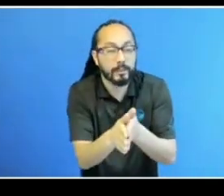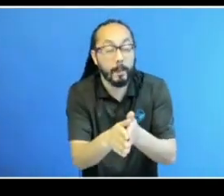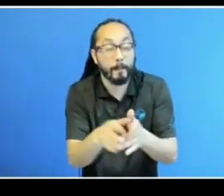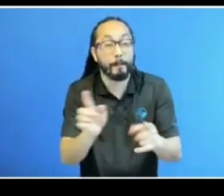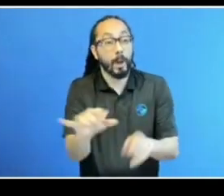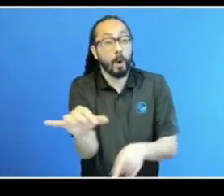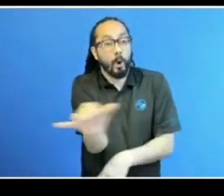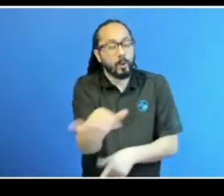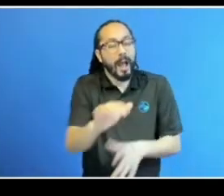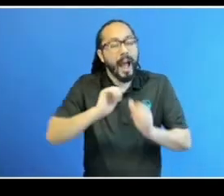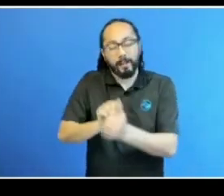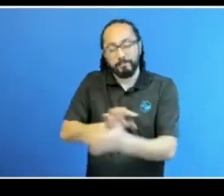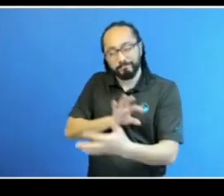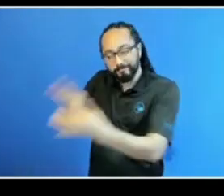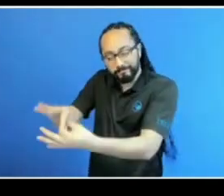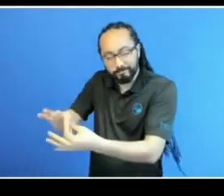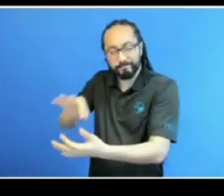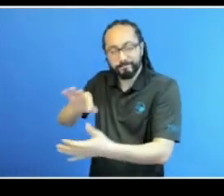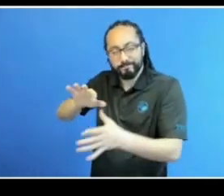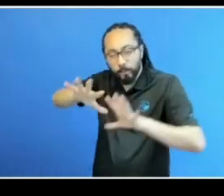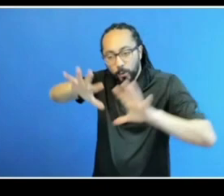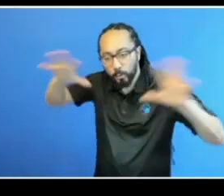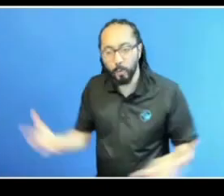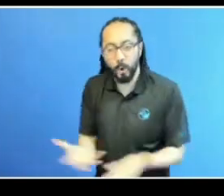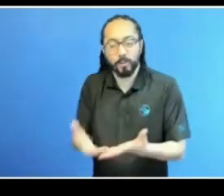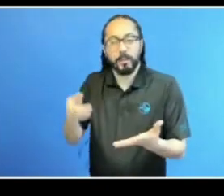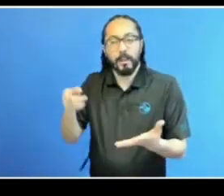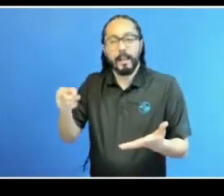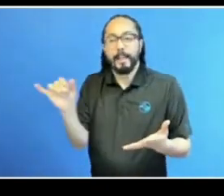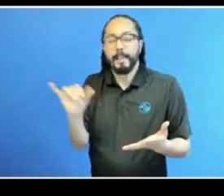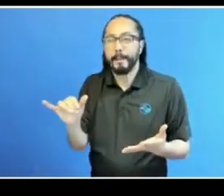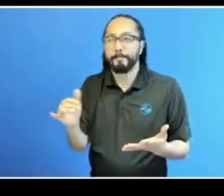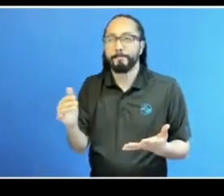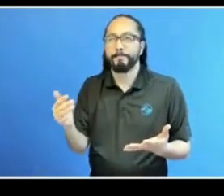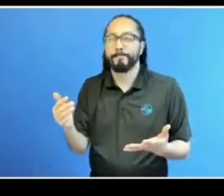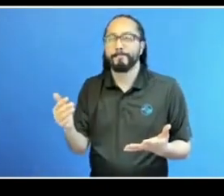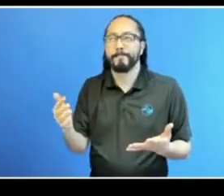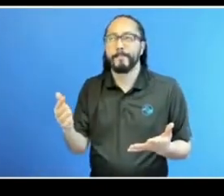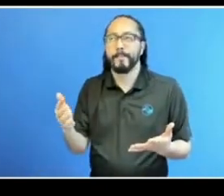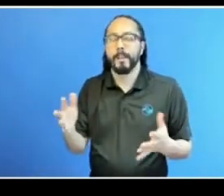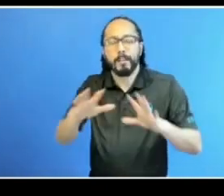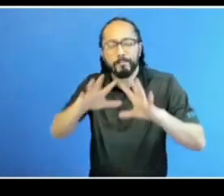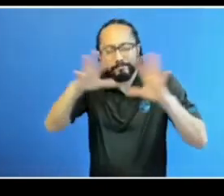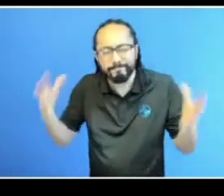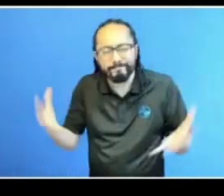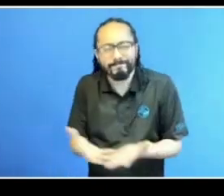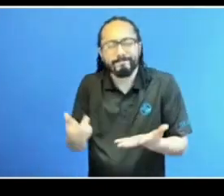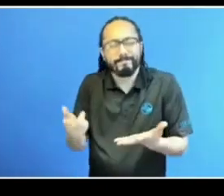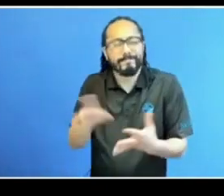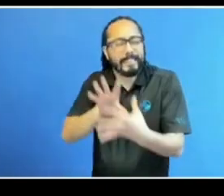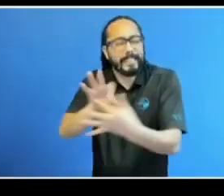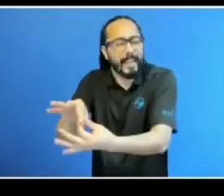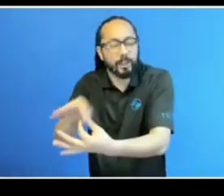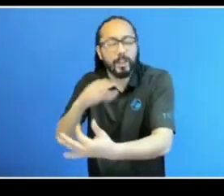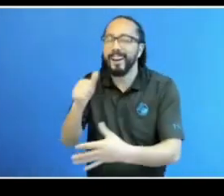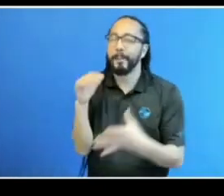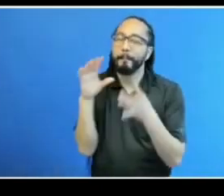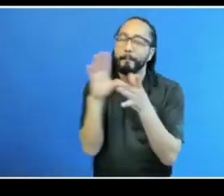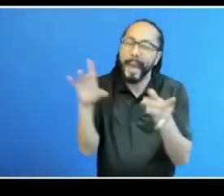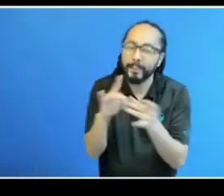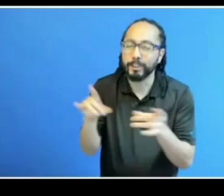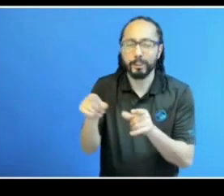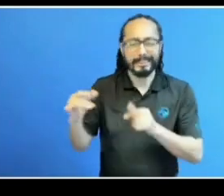to a global, like, not message, but it's the connection, because we have a connection